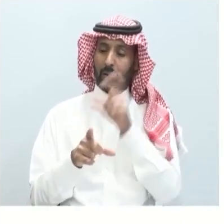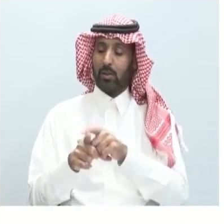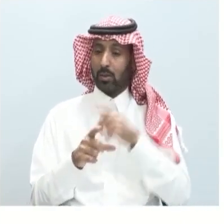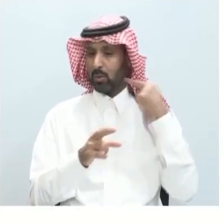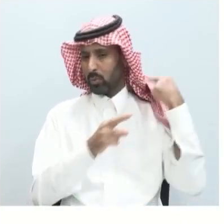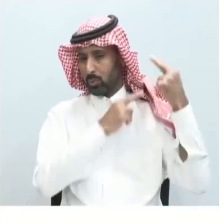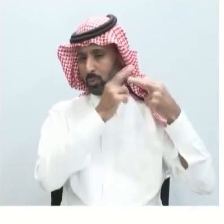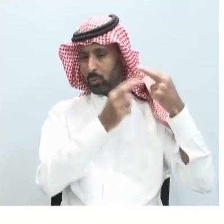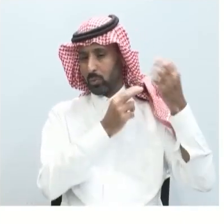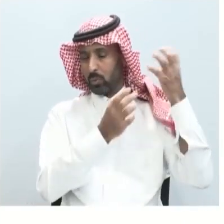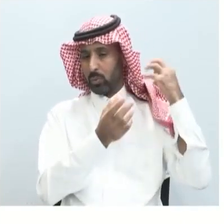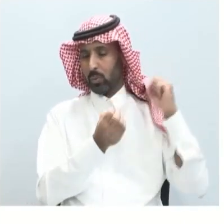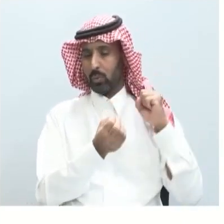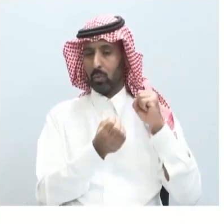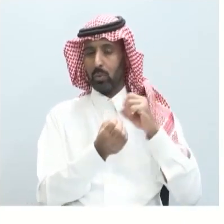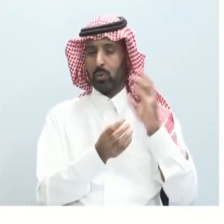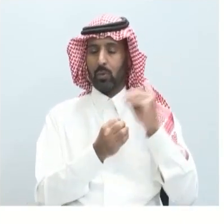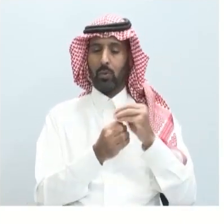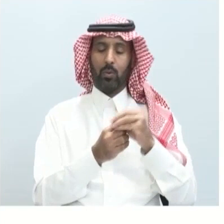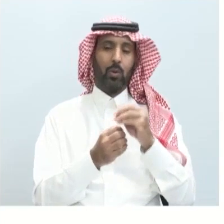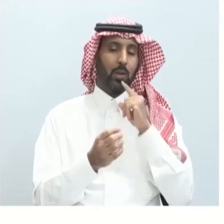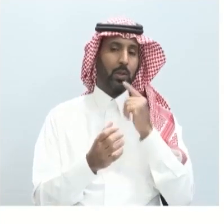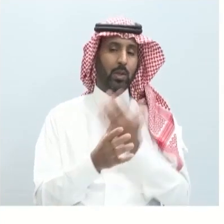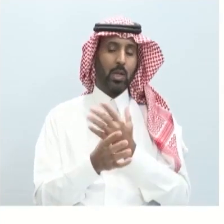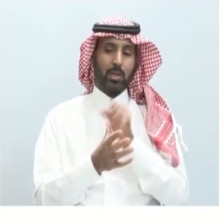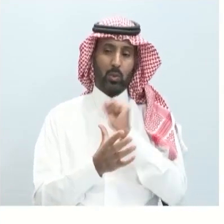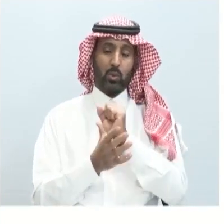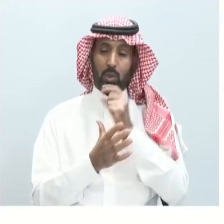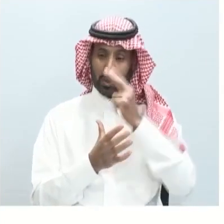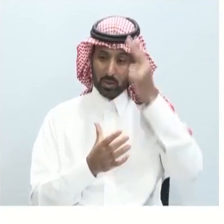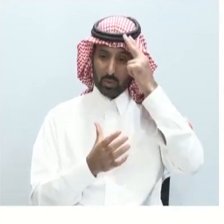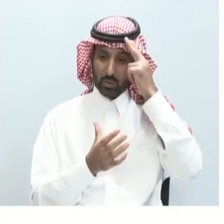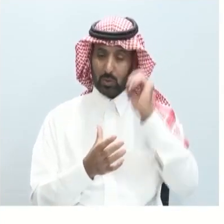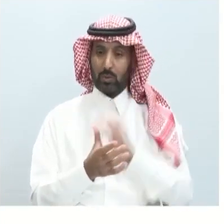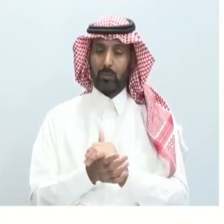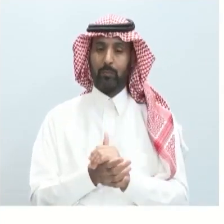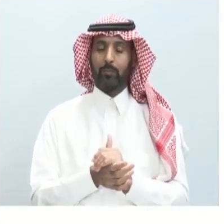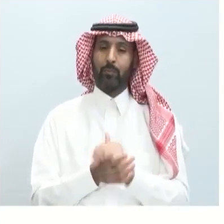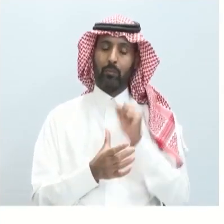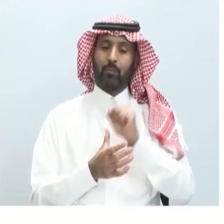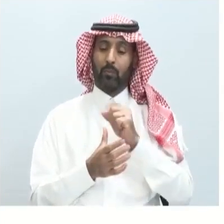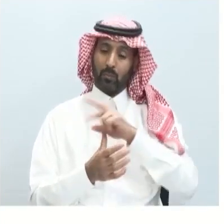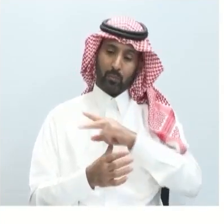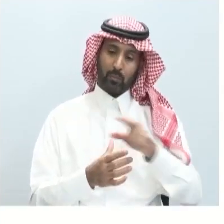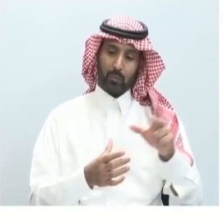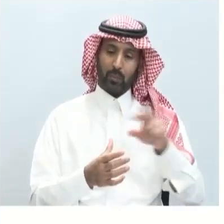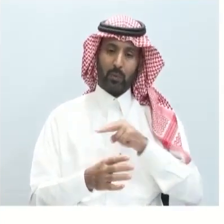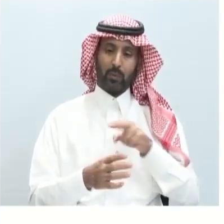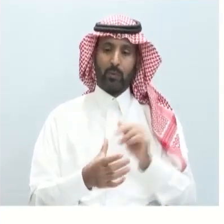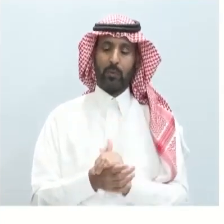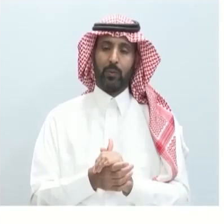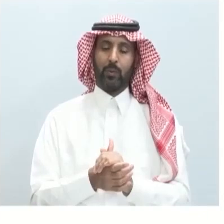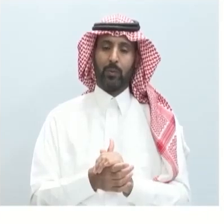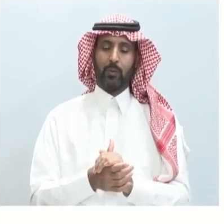culture, and heritage. This is what this is some factors of what makes Saudi Arabia